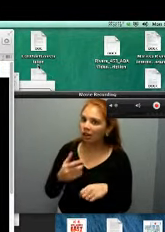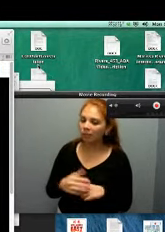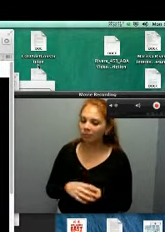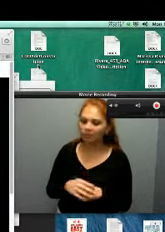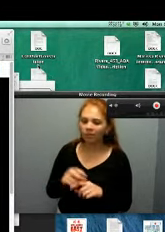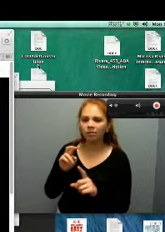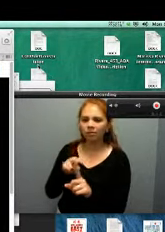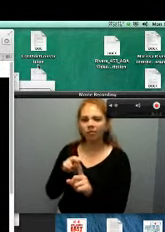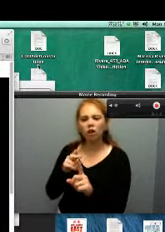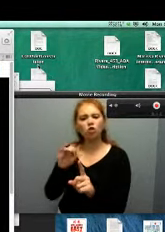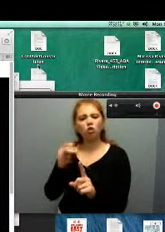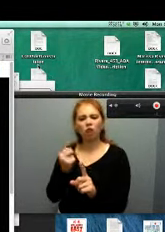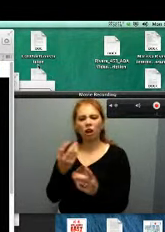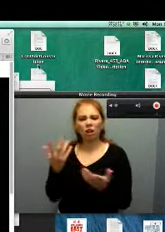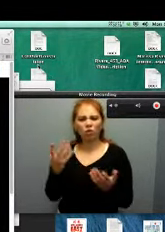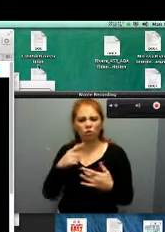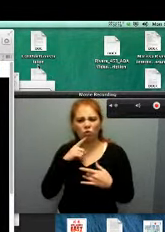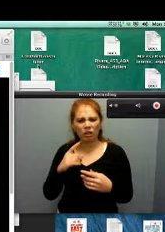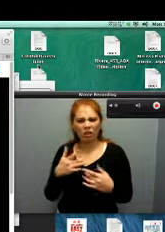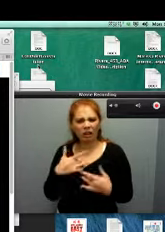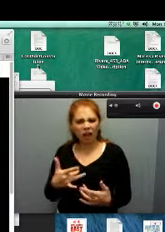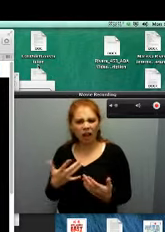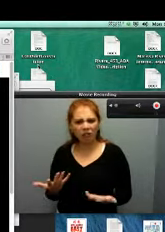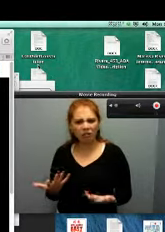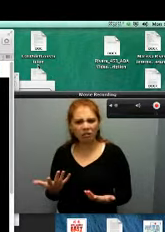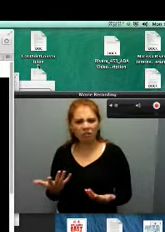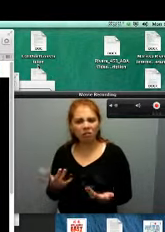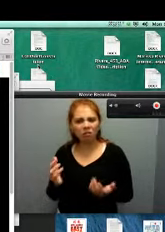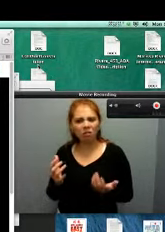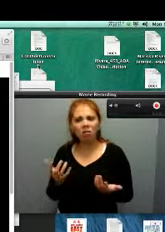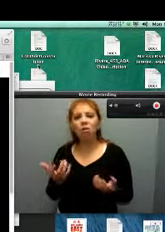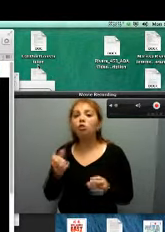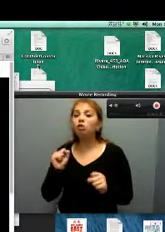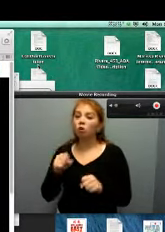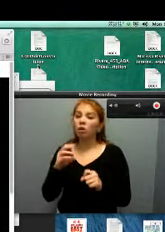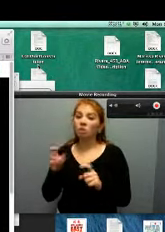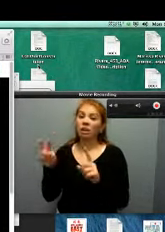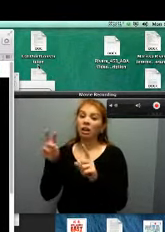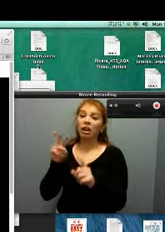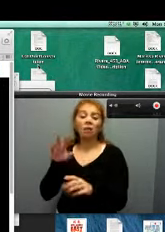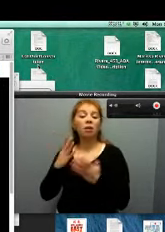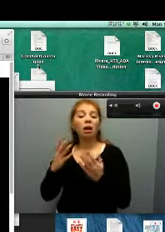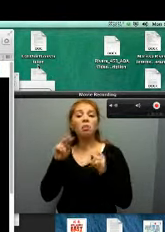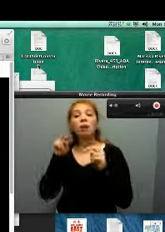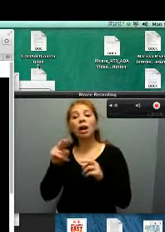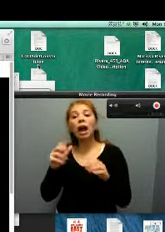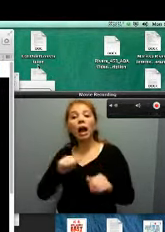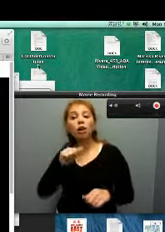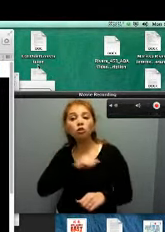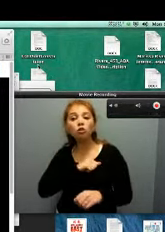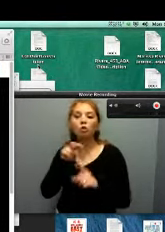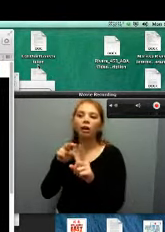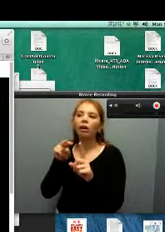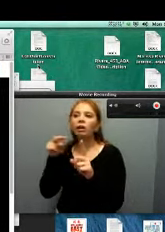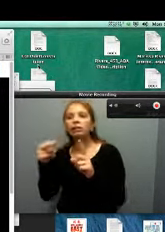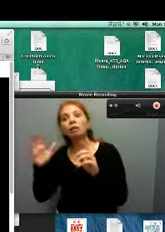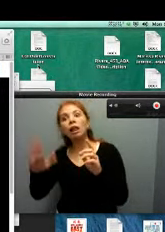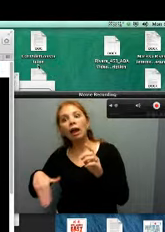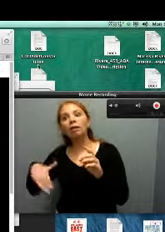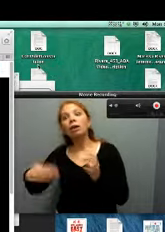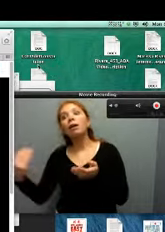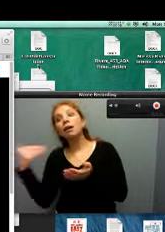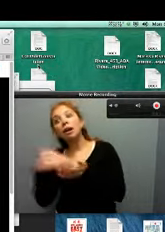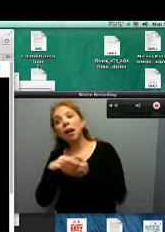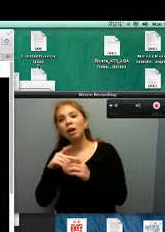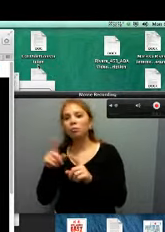So what is John really like? Now, it could be you have the attitude, John's always late, he's late again. But in